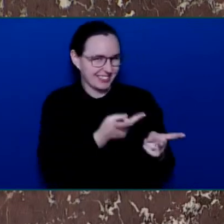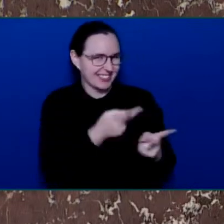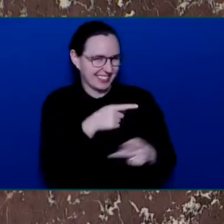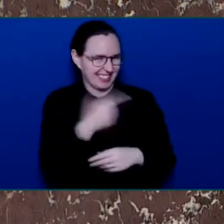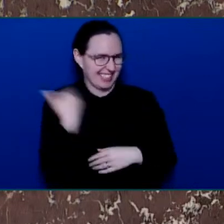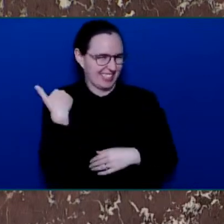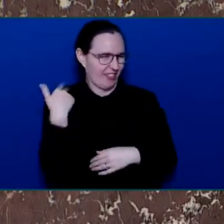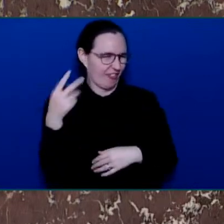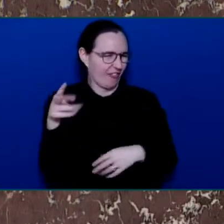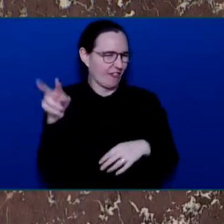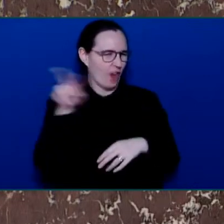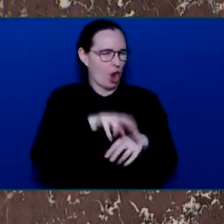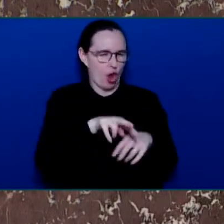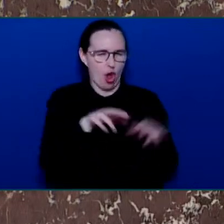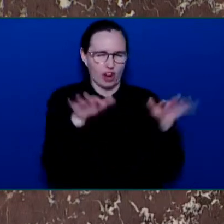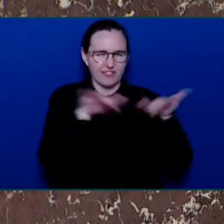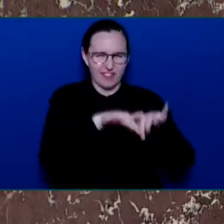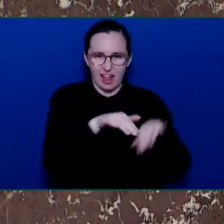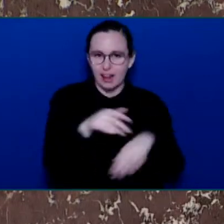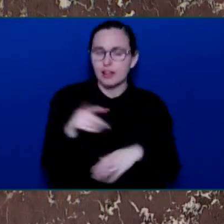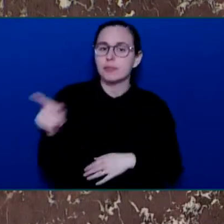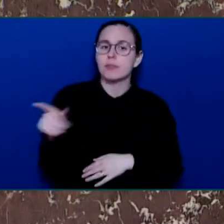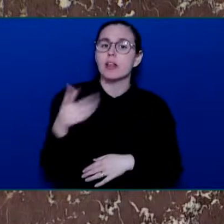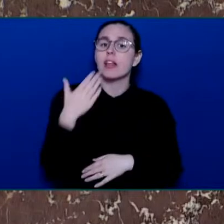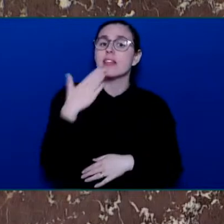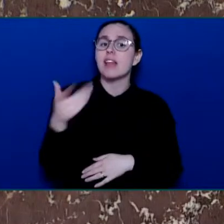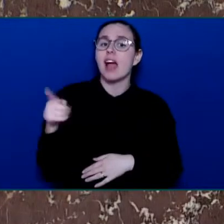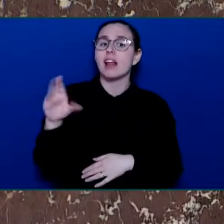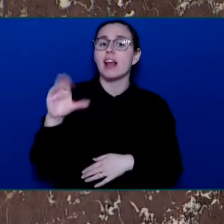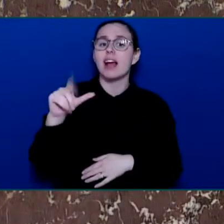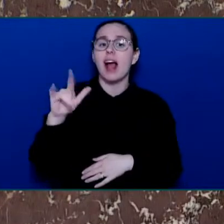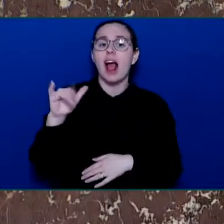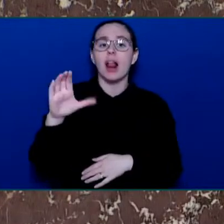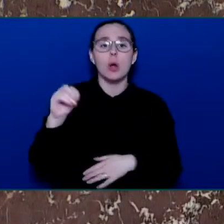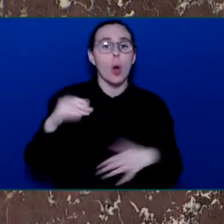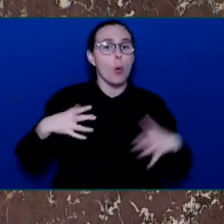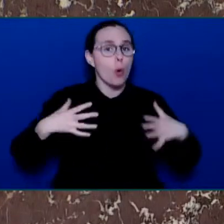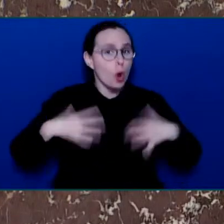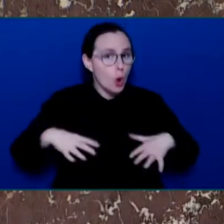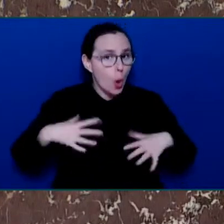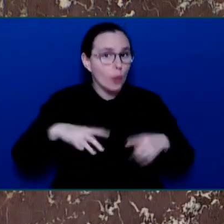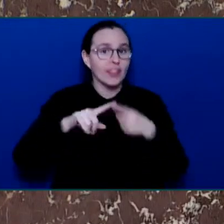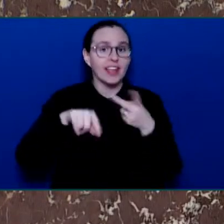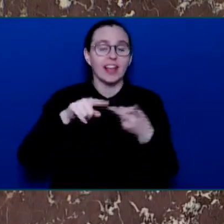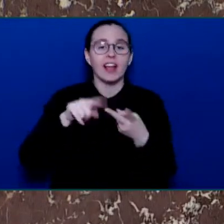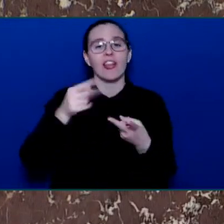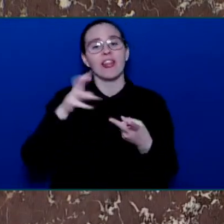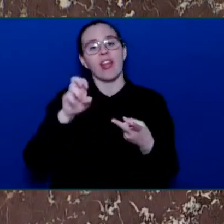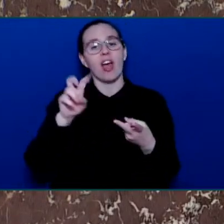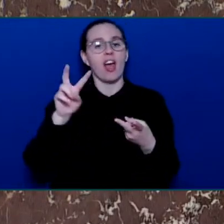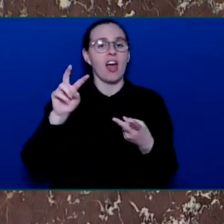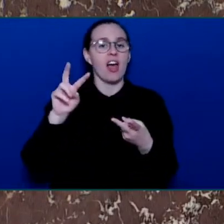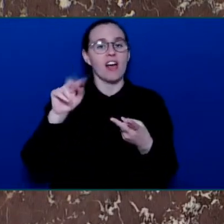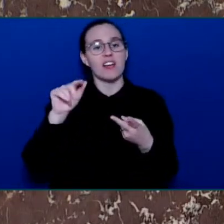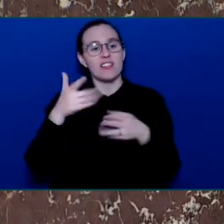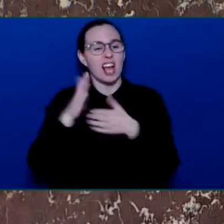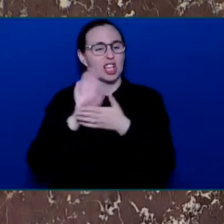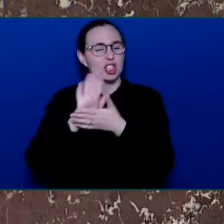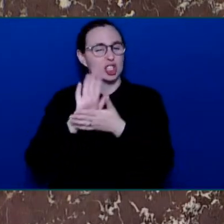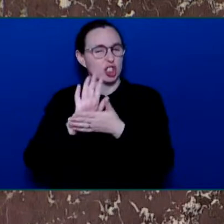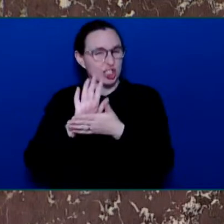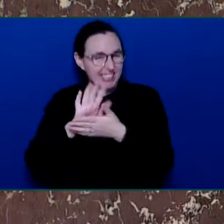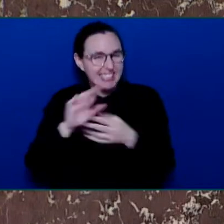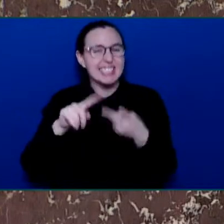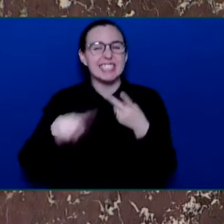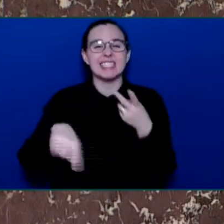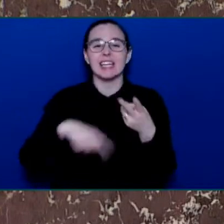Clothing, the Veg Cheesery, Good, Gracious and Practical Kitchen, Oopsie Daisy, the Town Theatre, Ratio Coffee